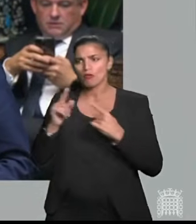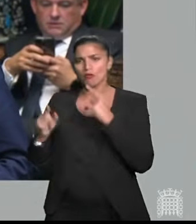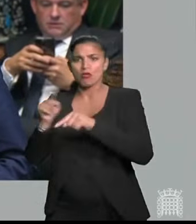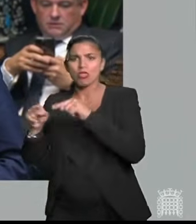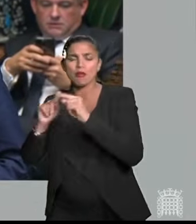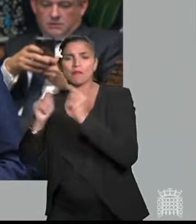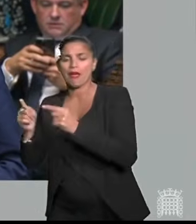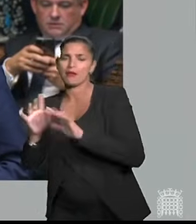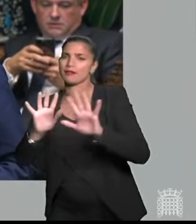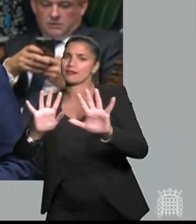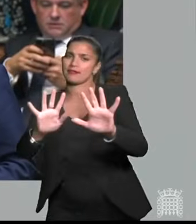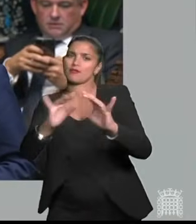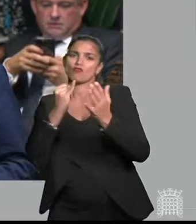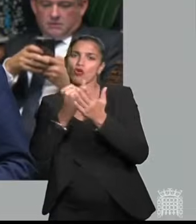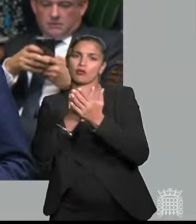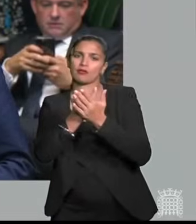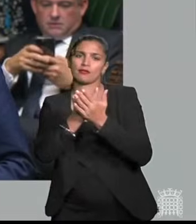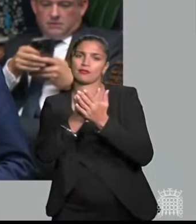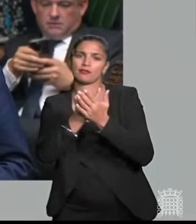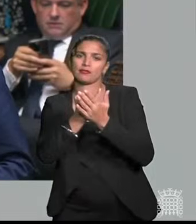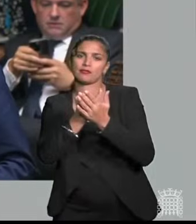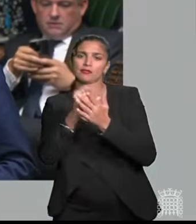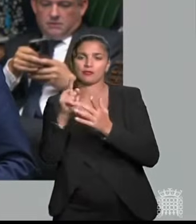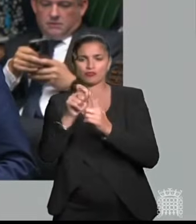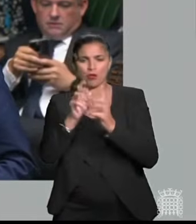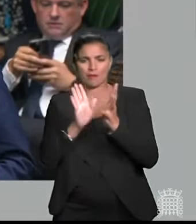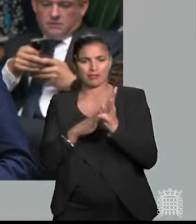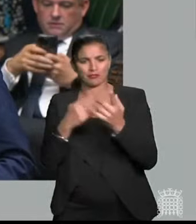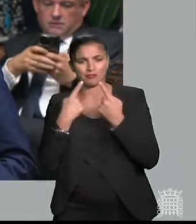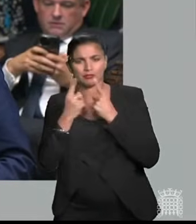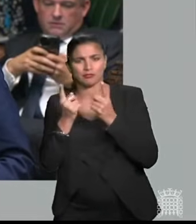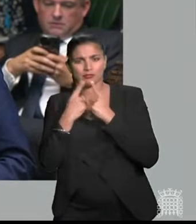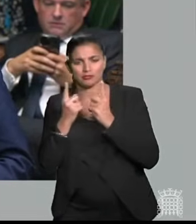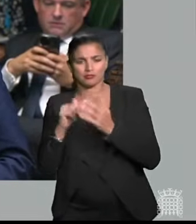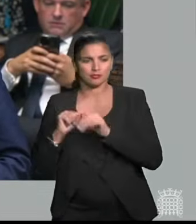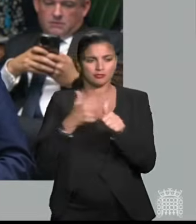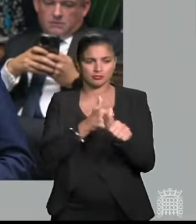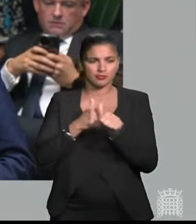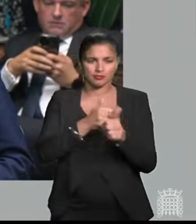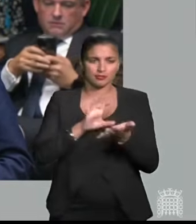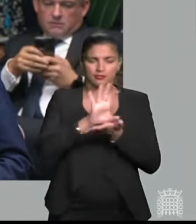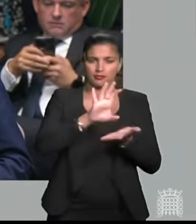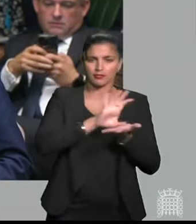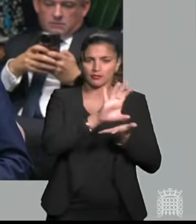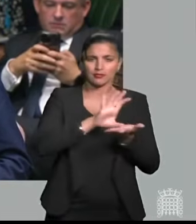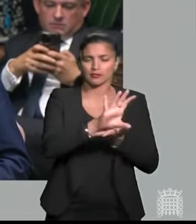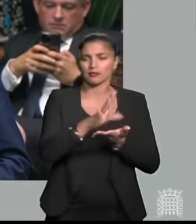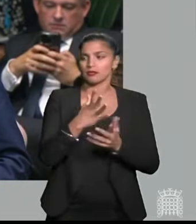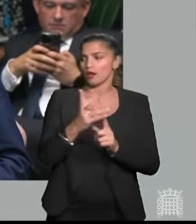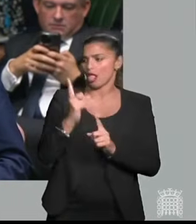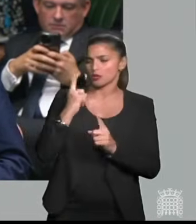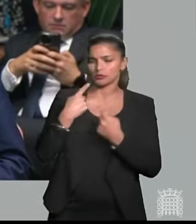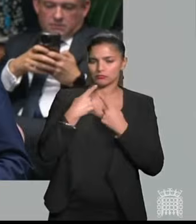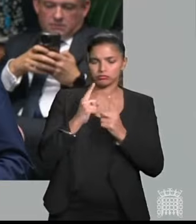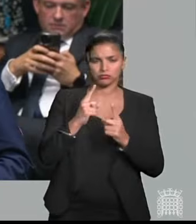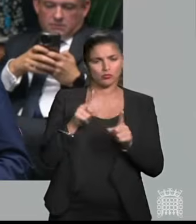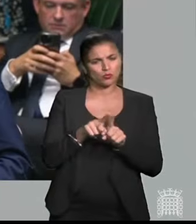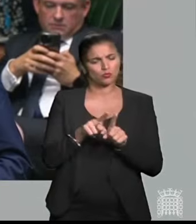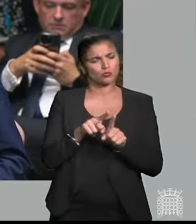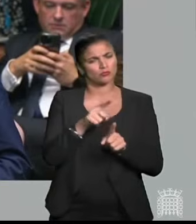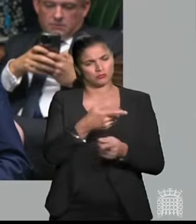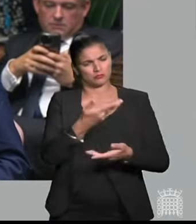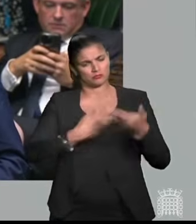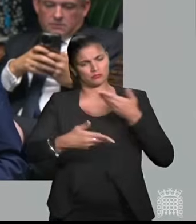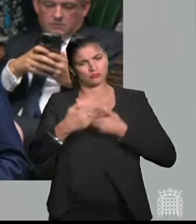vis-à-vis humanitarian aid and the military package he announced last week, can he tell the House how the government will ensure